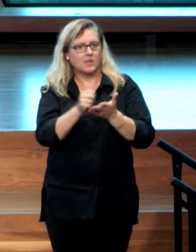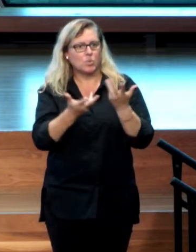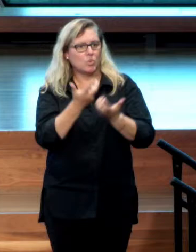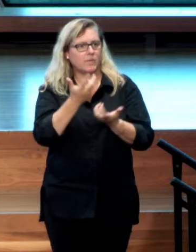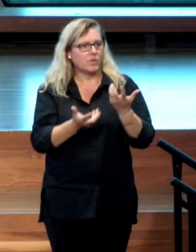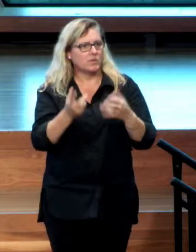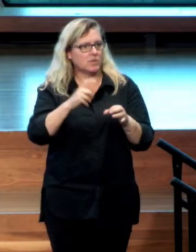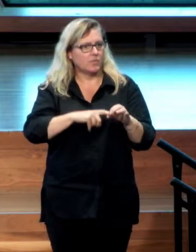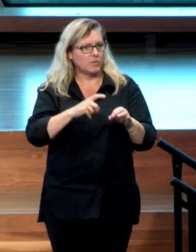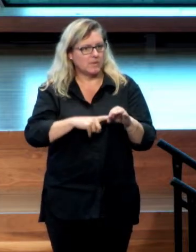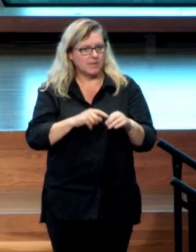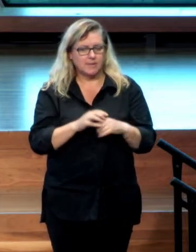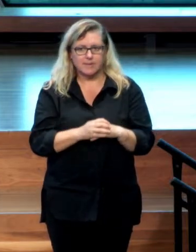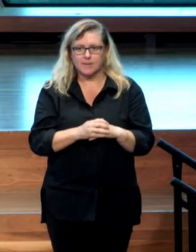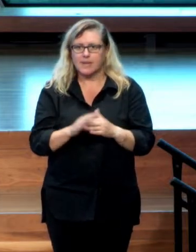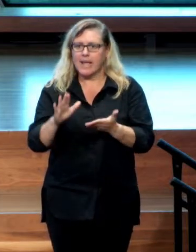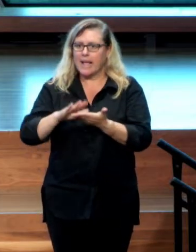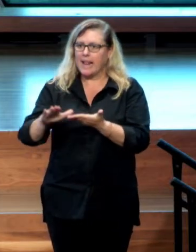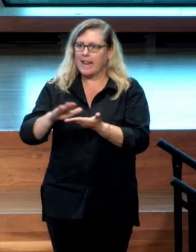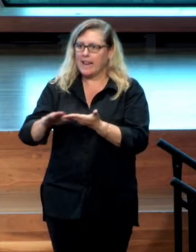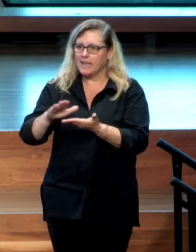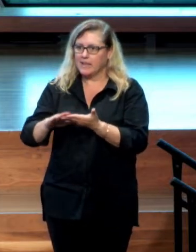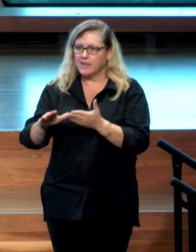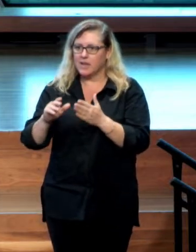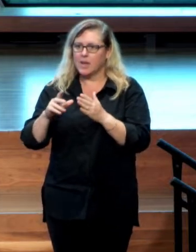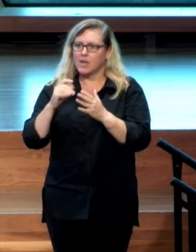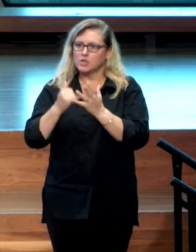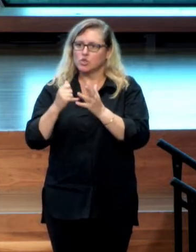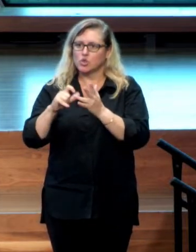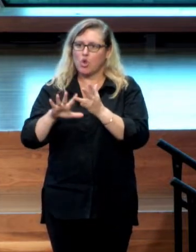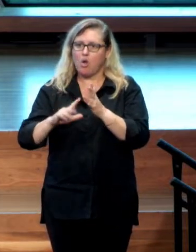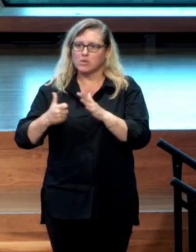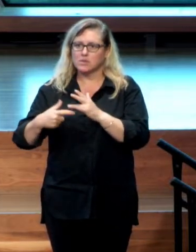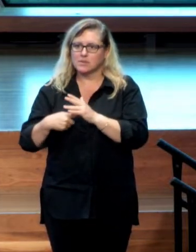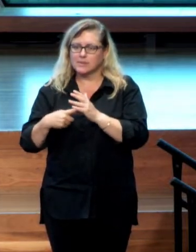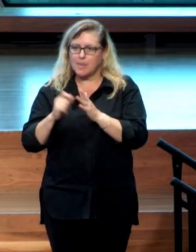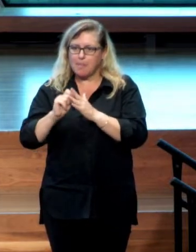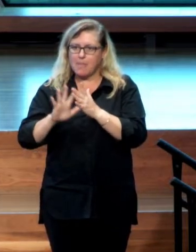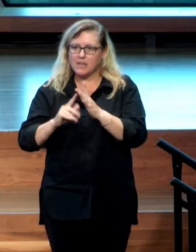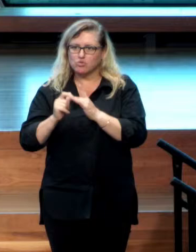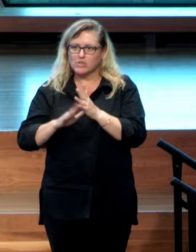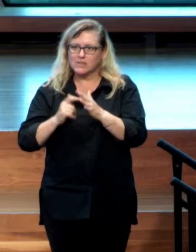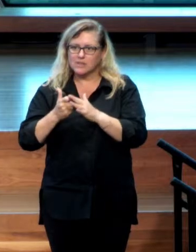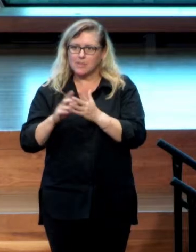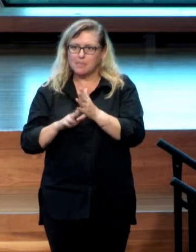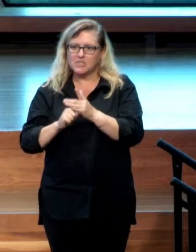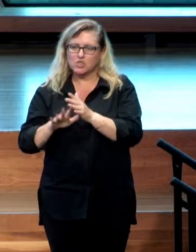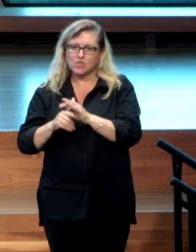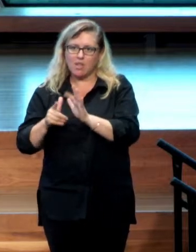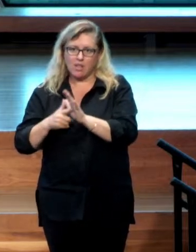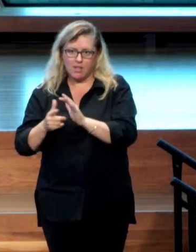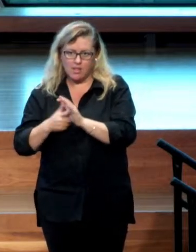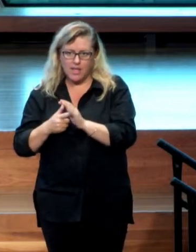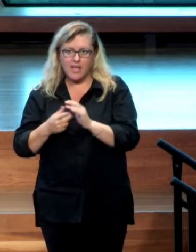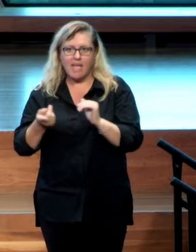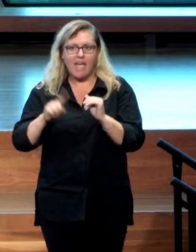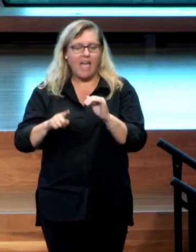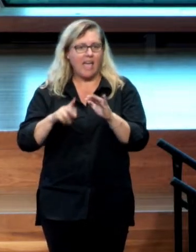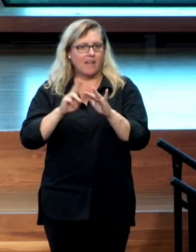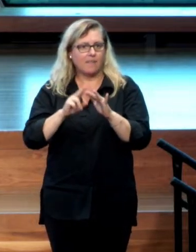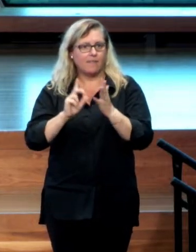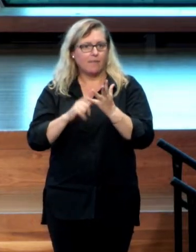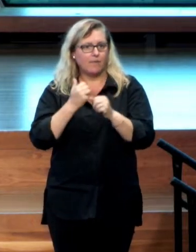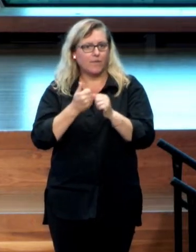Press, Clean by Scott Patrick Mitchell, published by Upswell Publishing, and Fugitive by